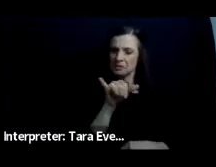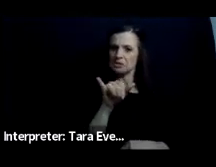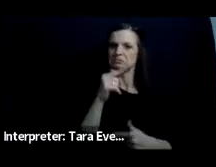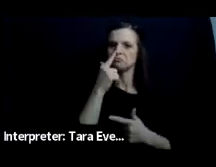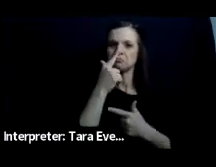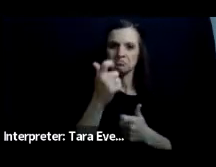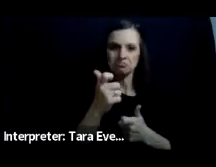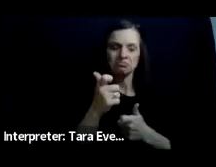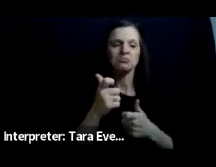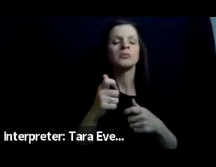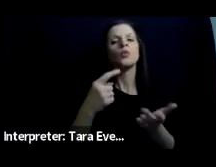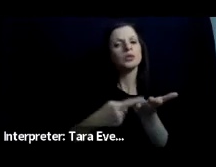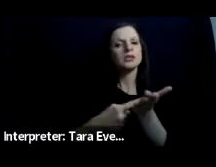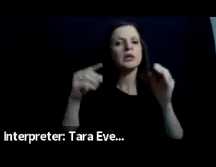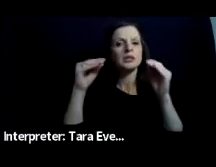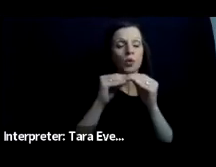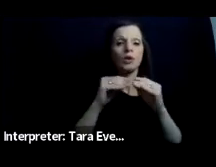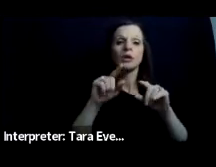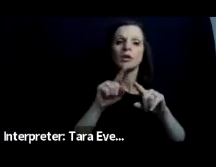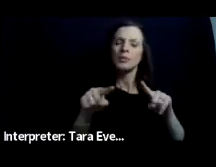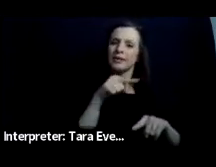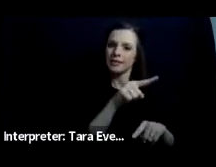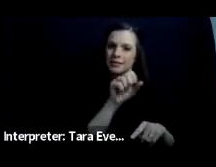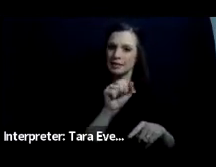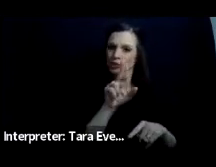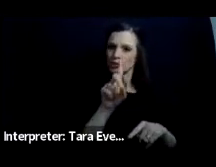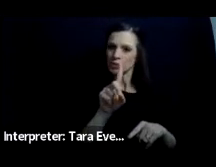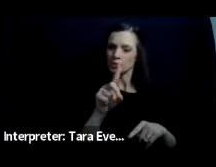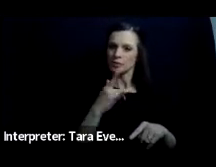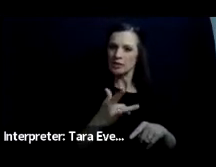along, but we view substance use disorders differently, okay?